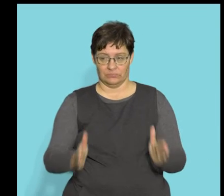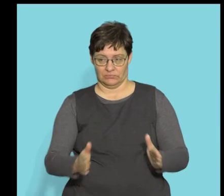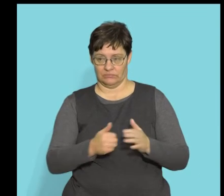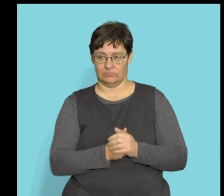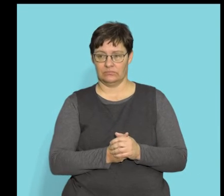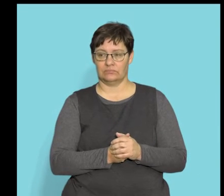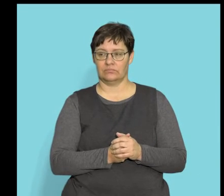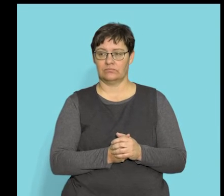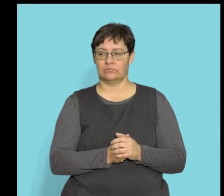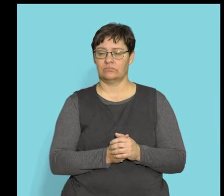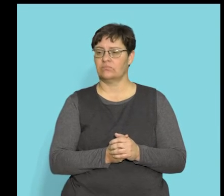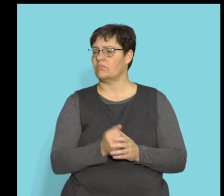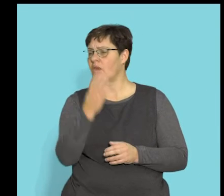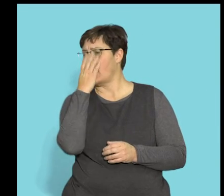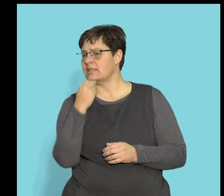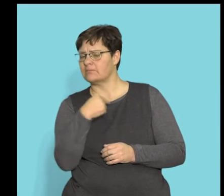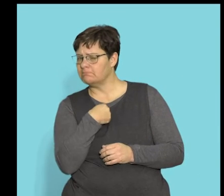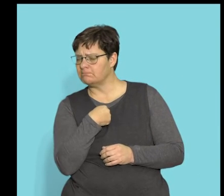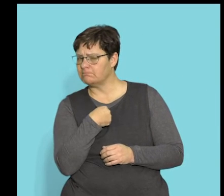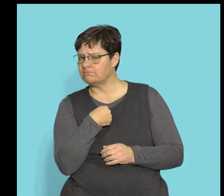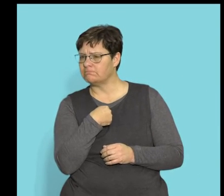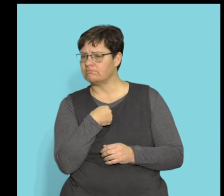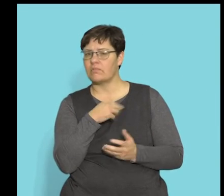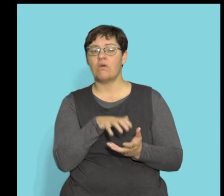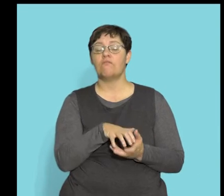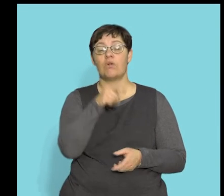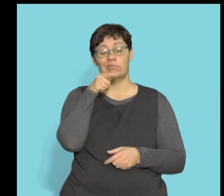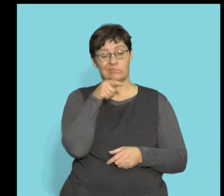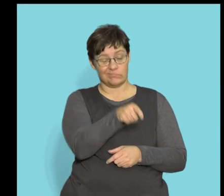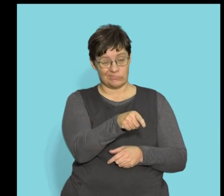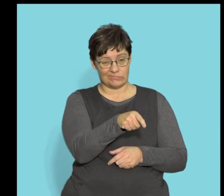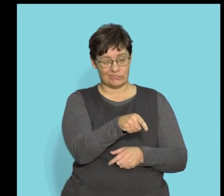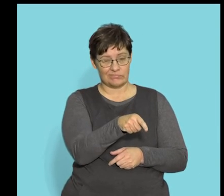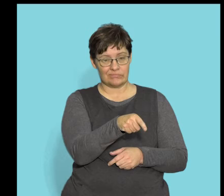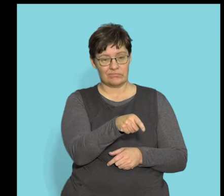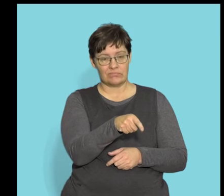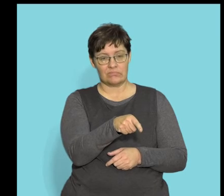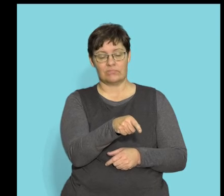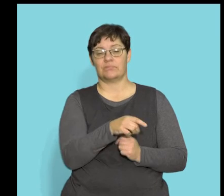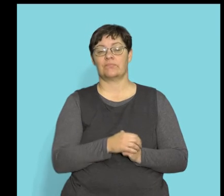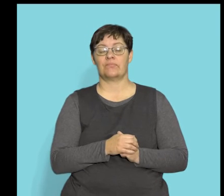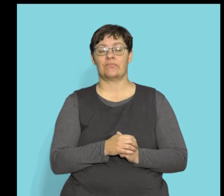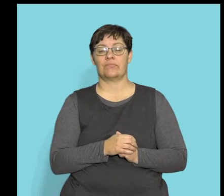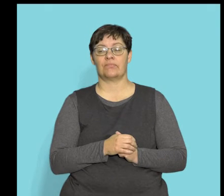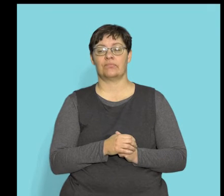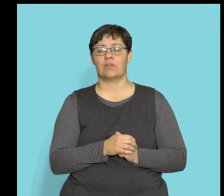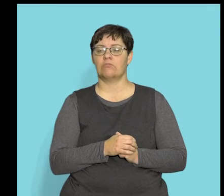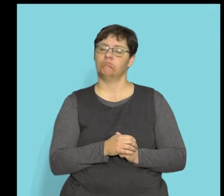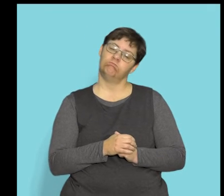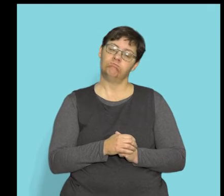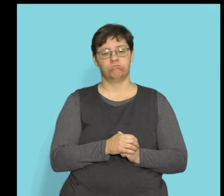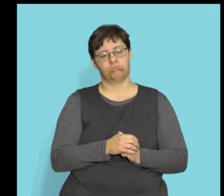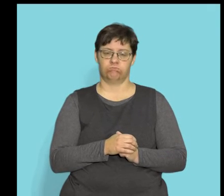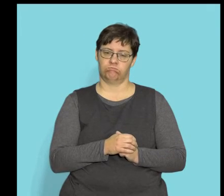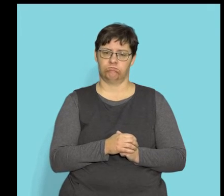My next example is asking me to determine the volume of this specific figure. Now, you might say,